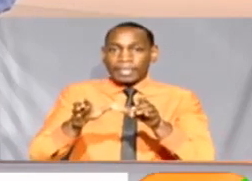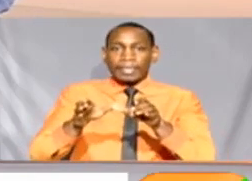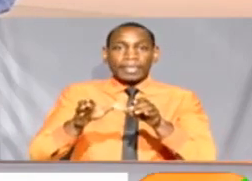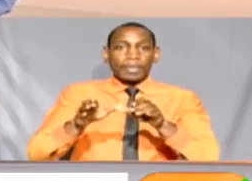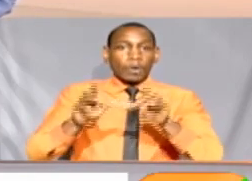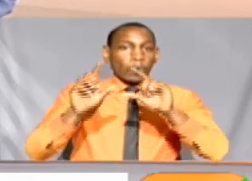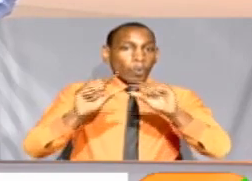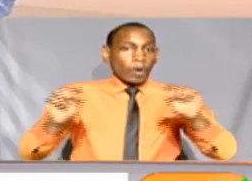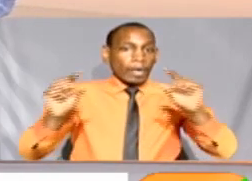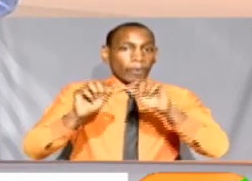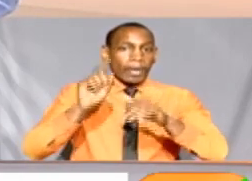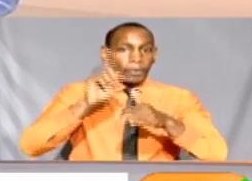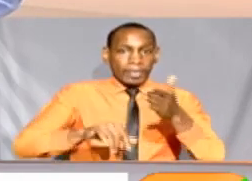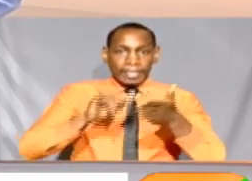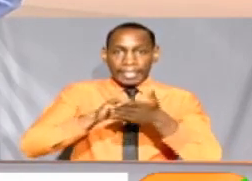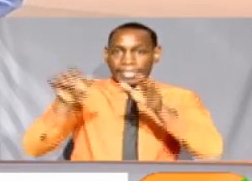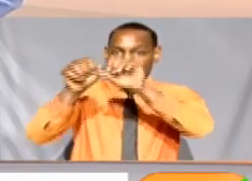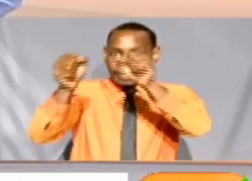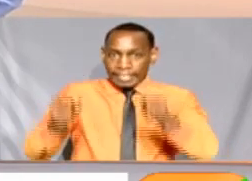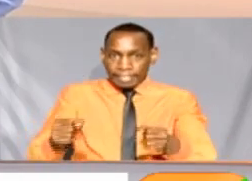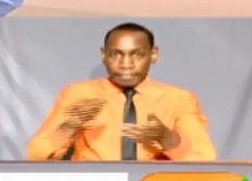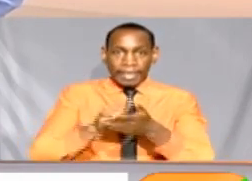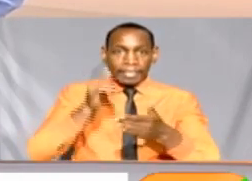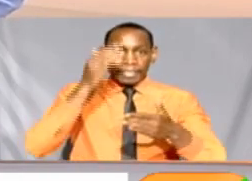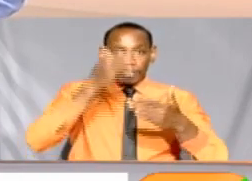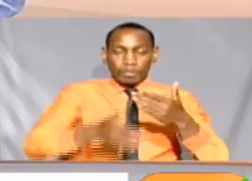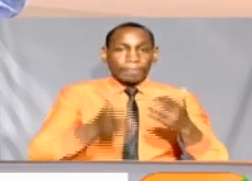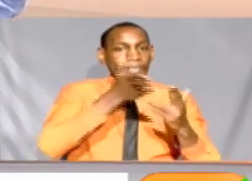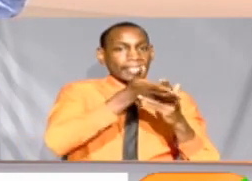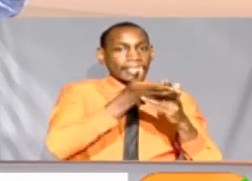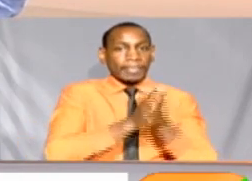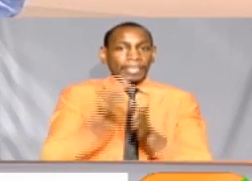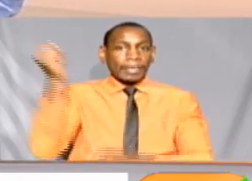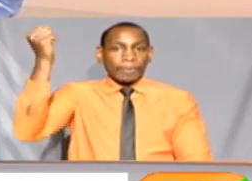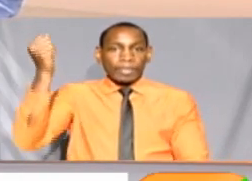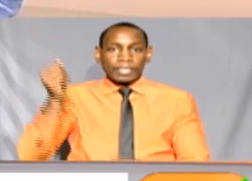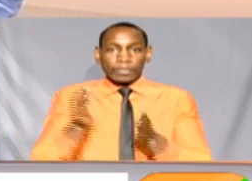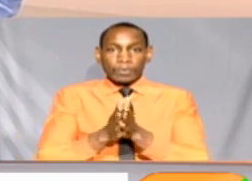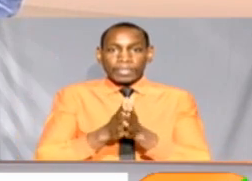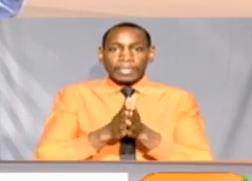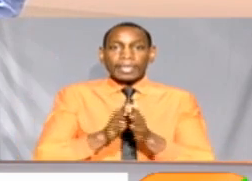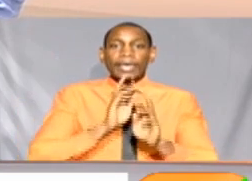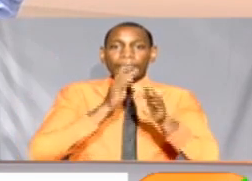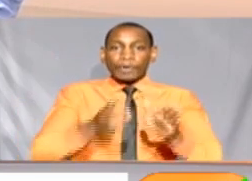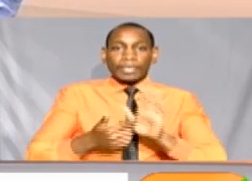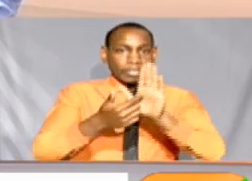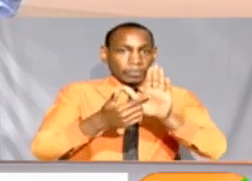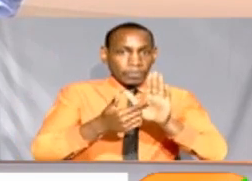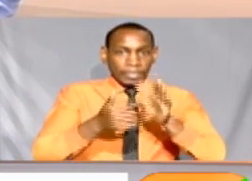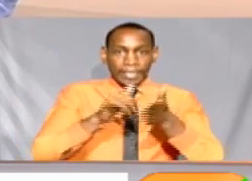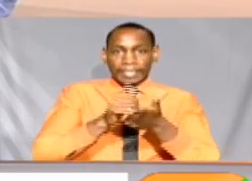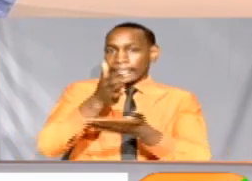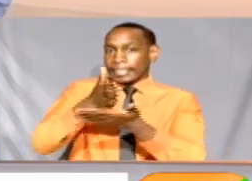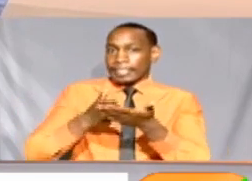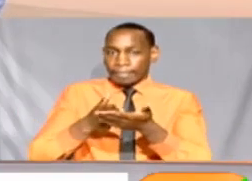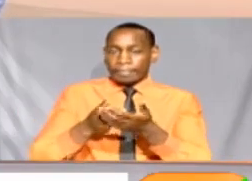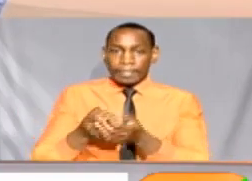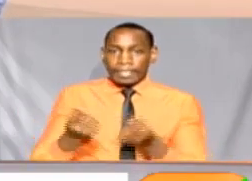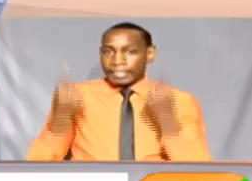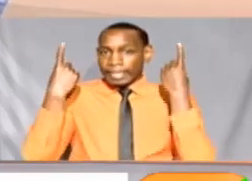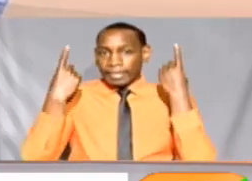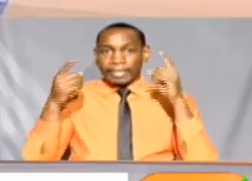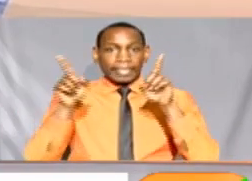what they termed as the system to stop meddling in politics. And as Stephen Latour reports, a section of